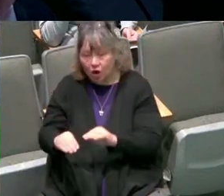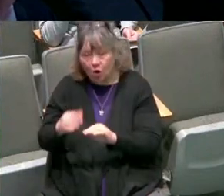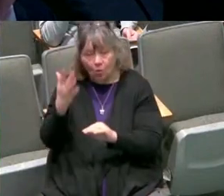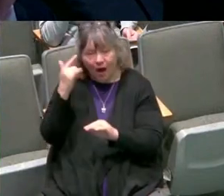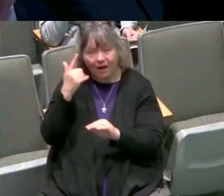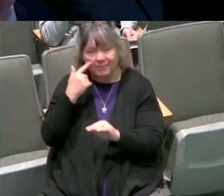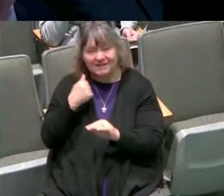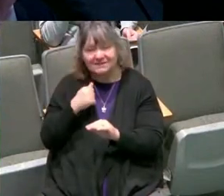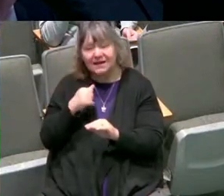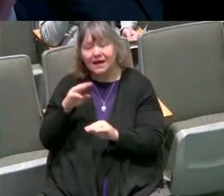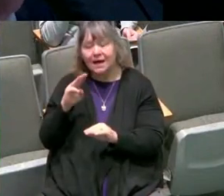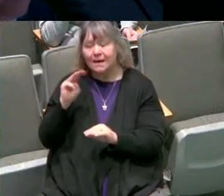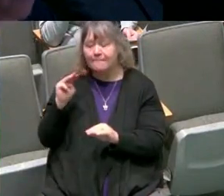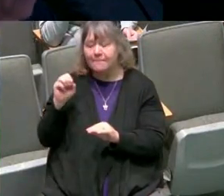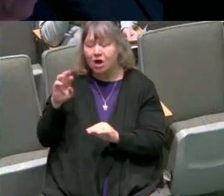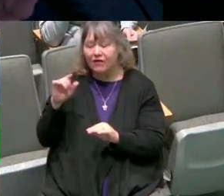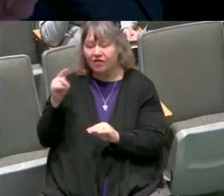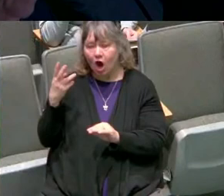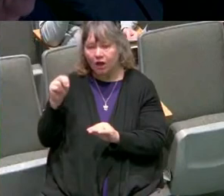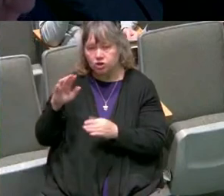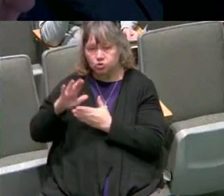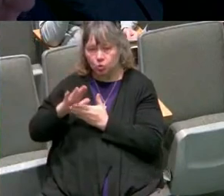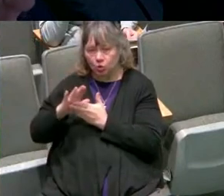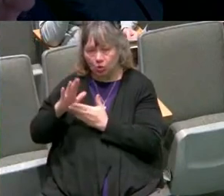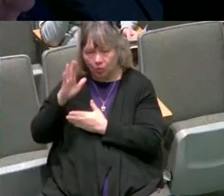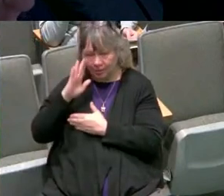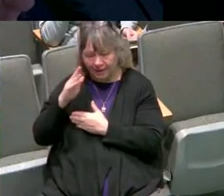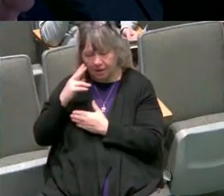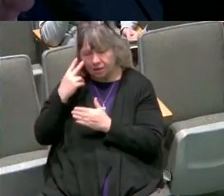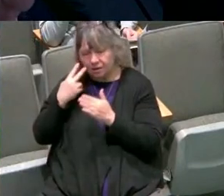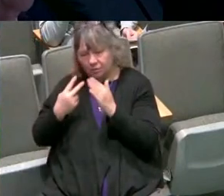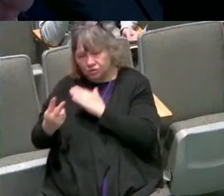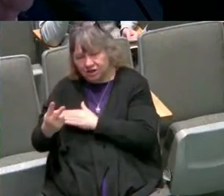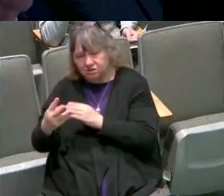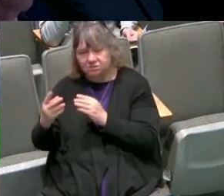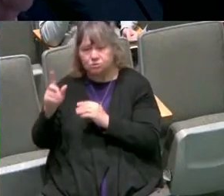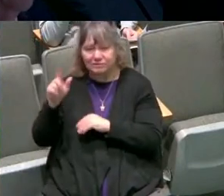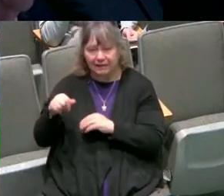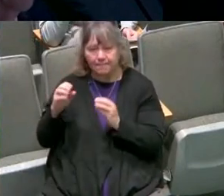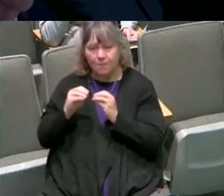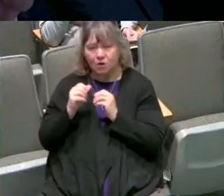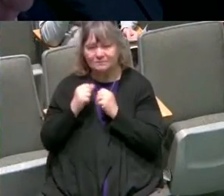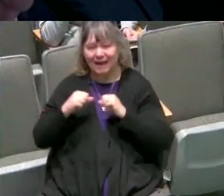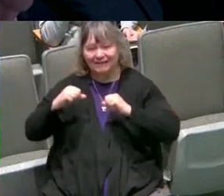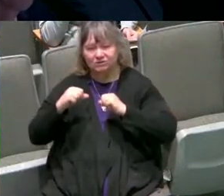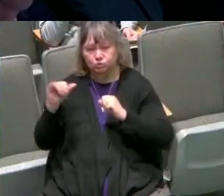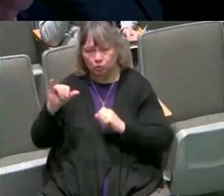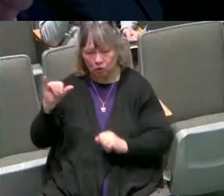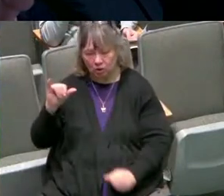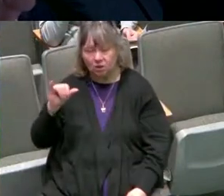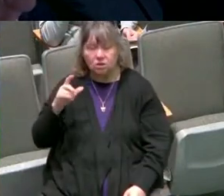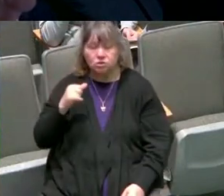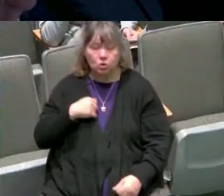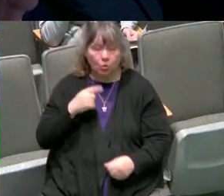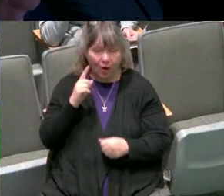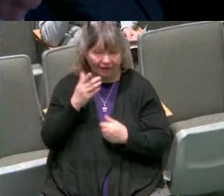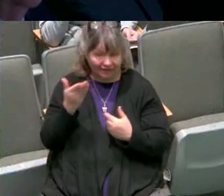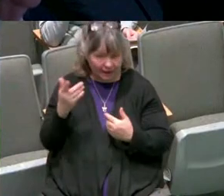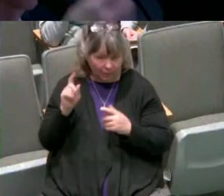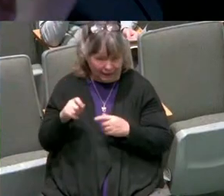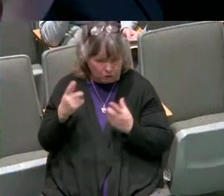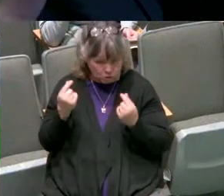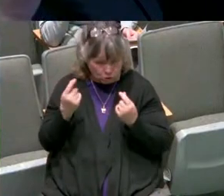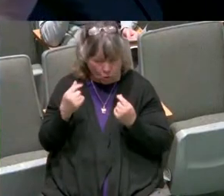the marathon school will also be projected to need more space so one of the things that we would need to do